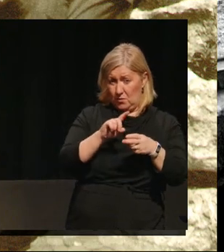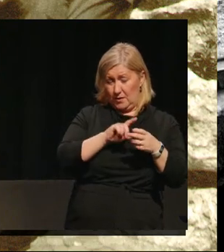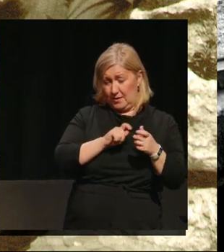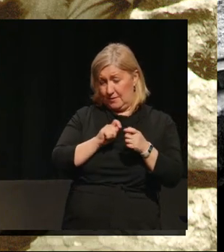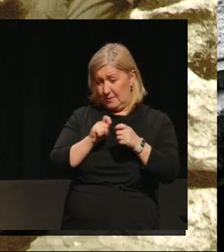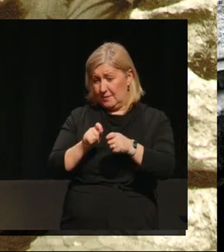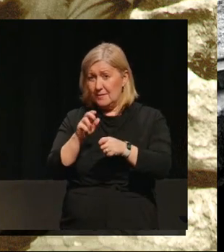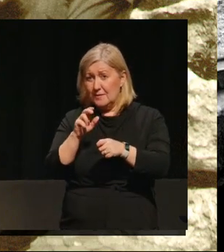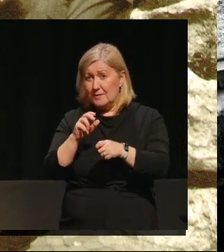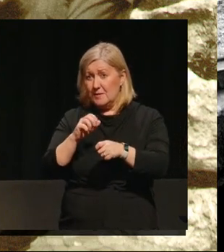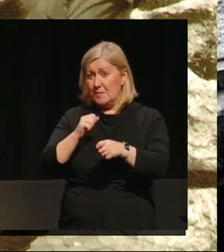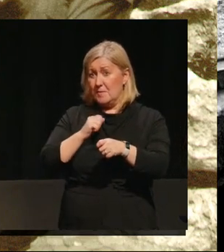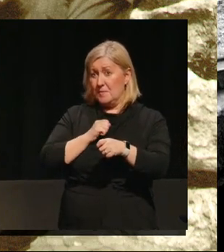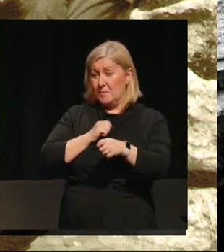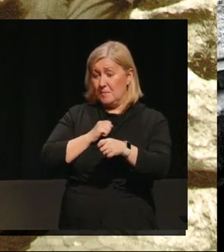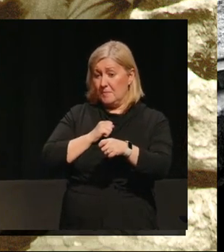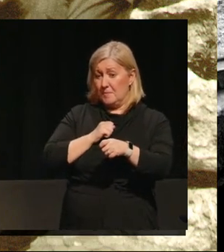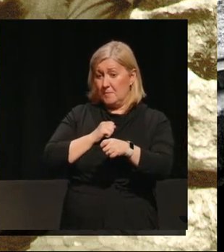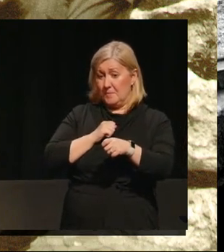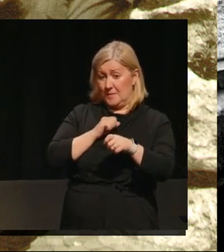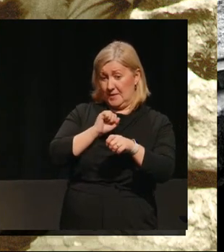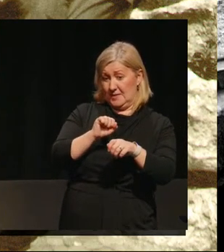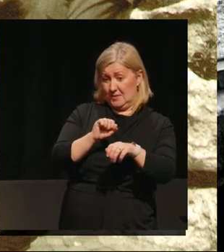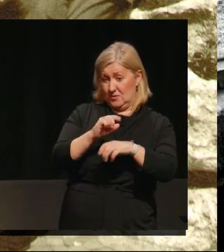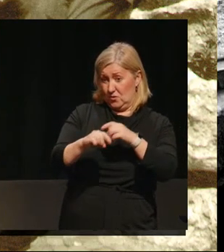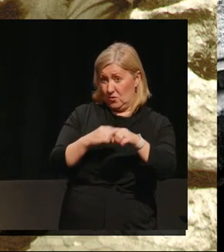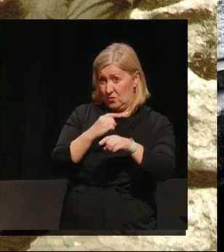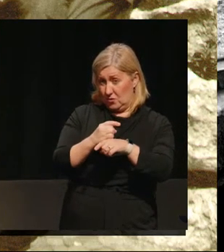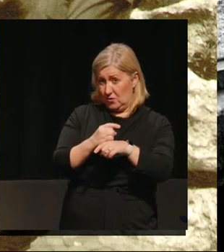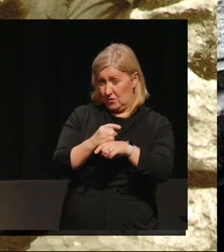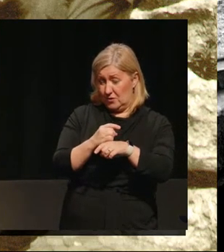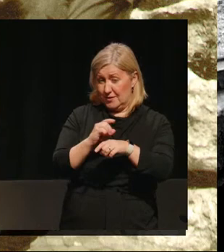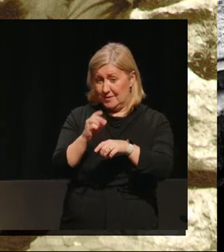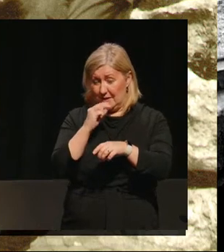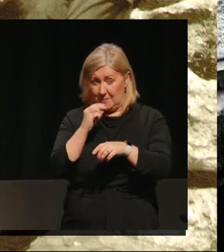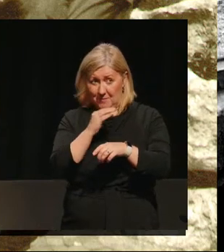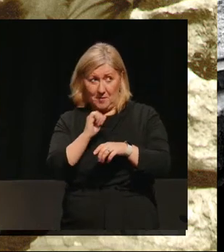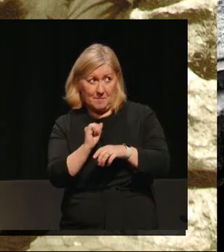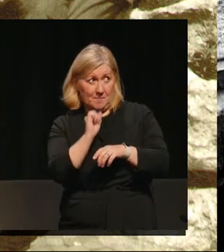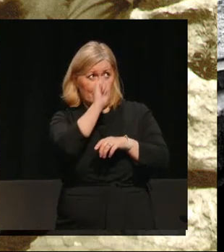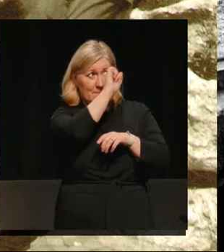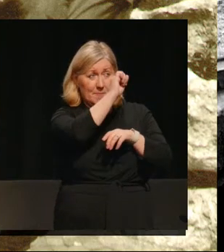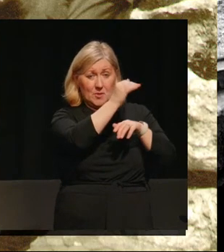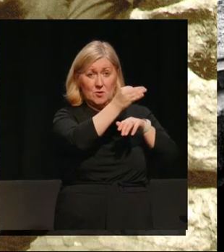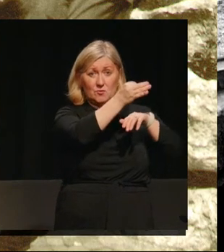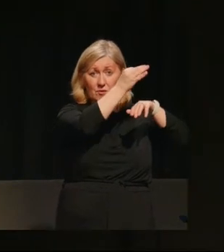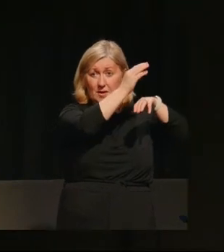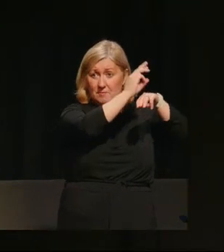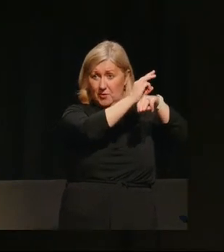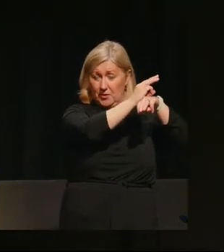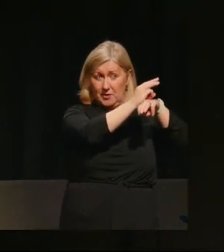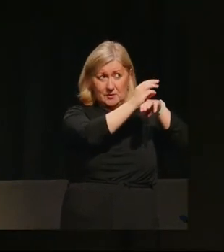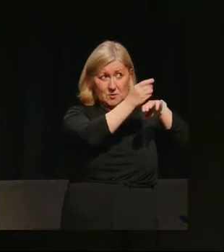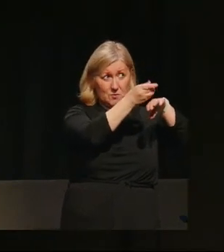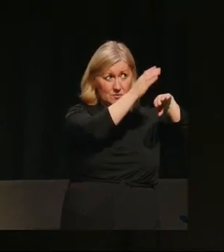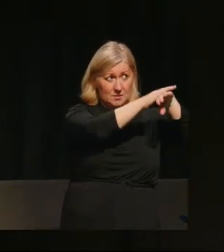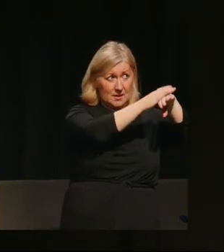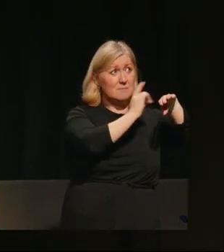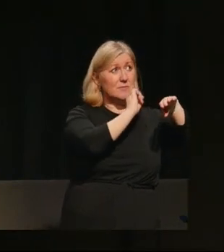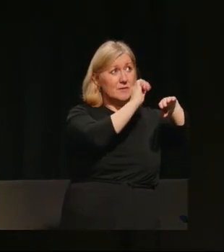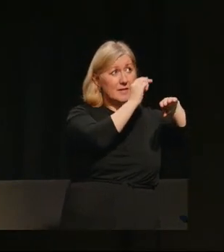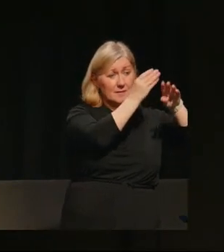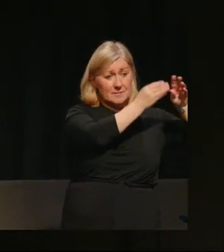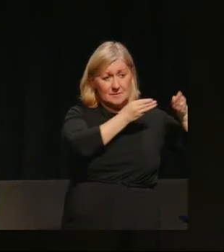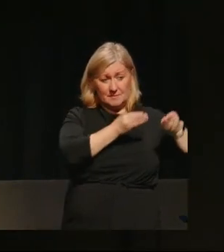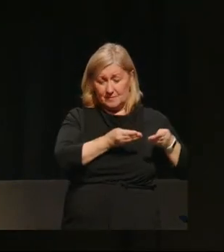mother who were murdered in Auschwitz. All of my grandparents are past now, and I feel responsible to speak out